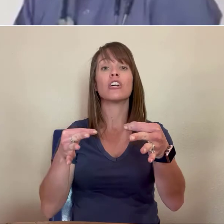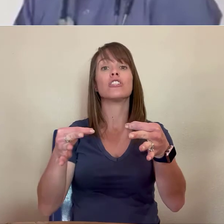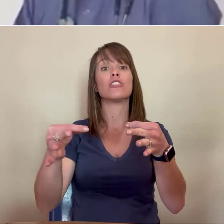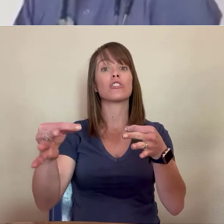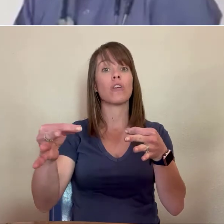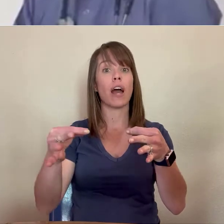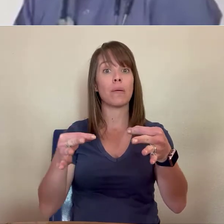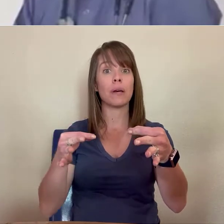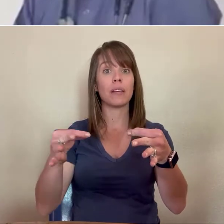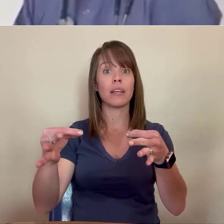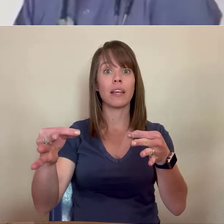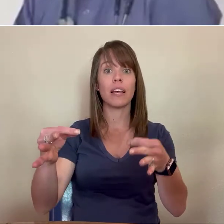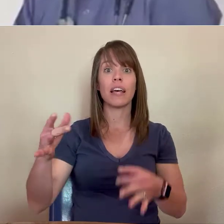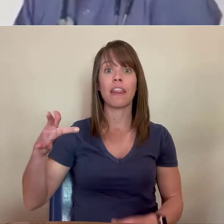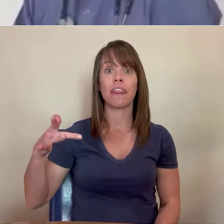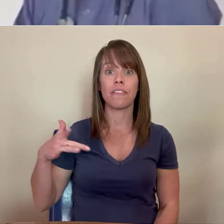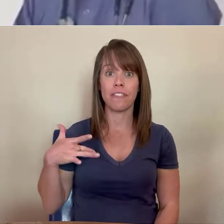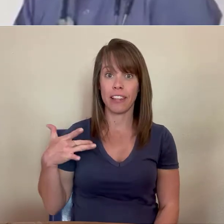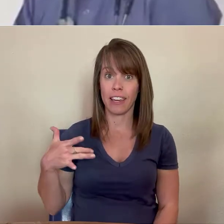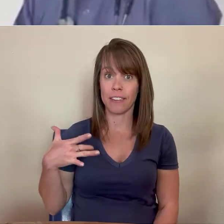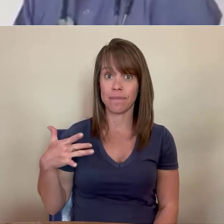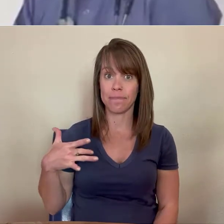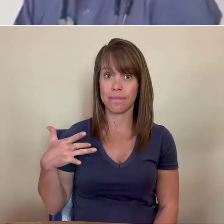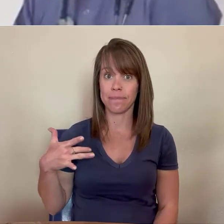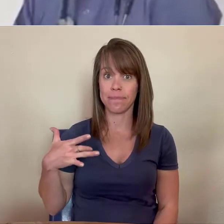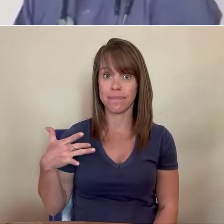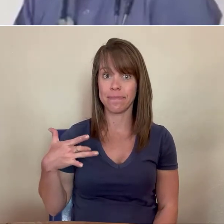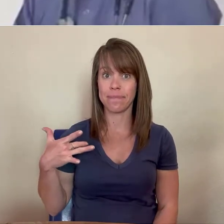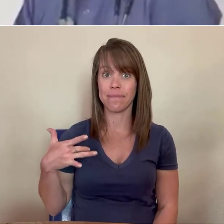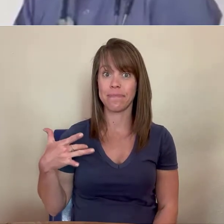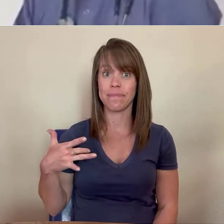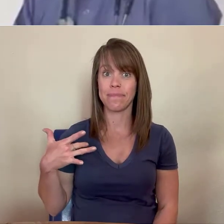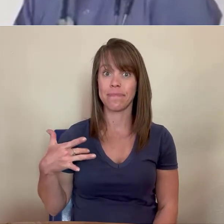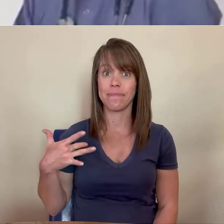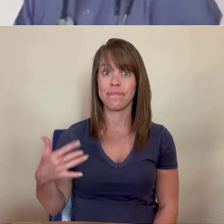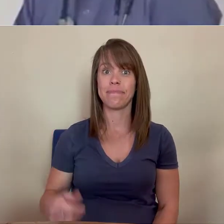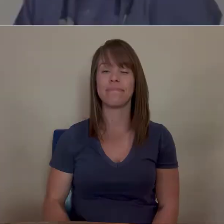movements. Describe the feeling.